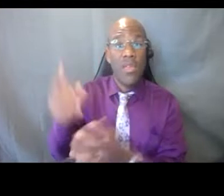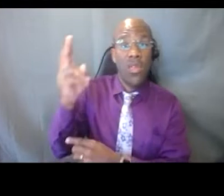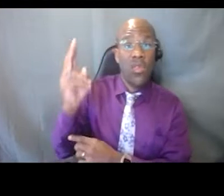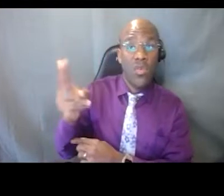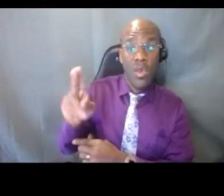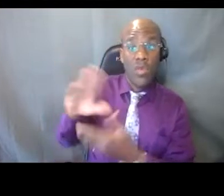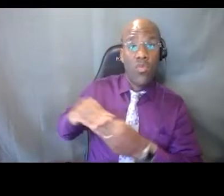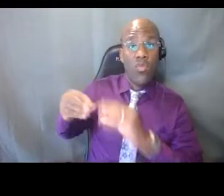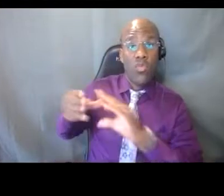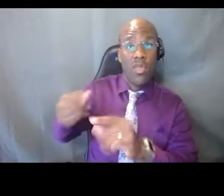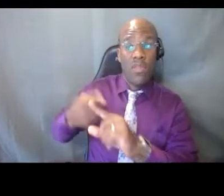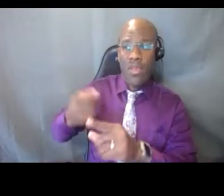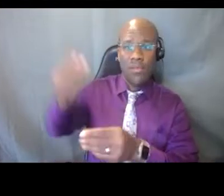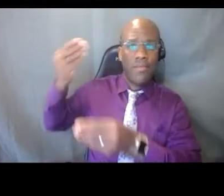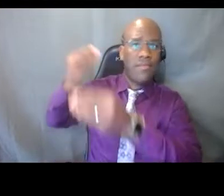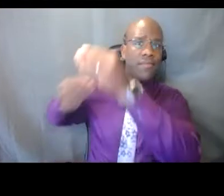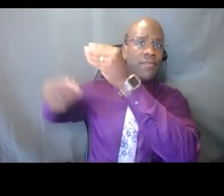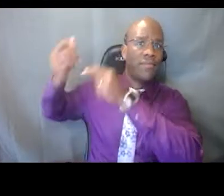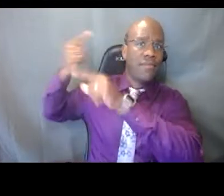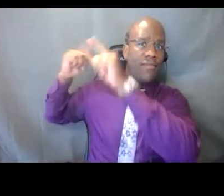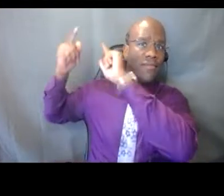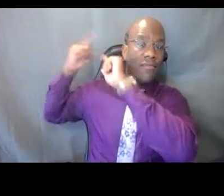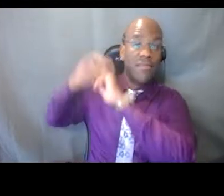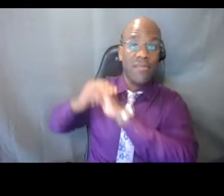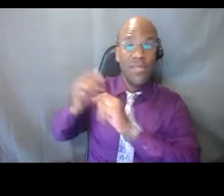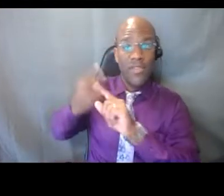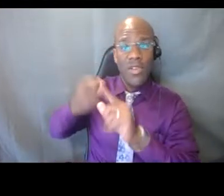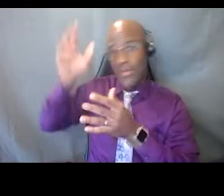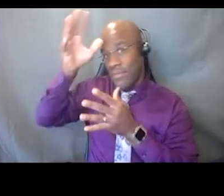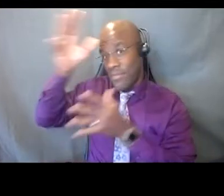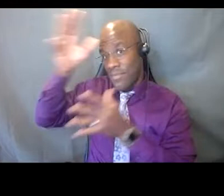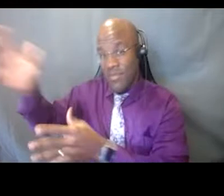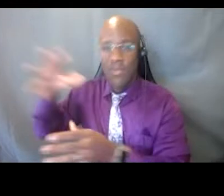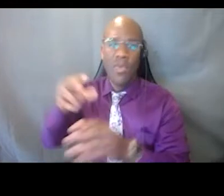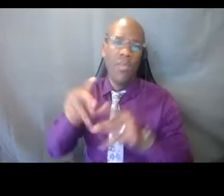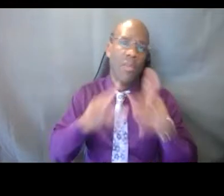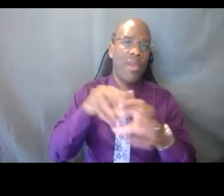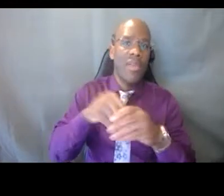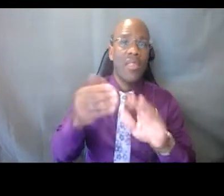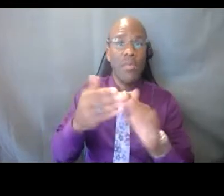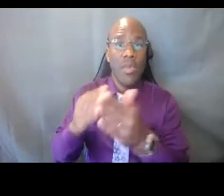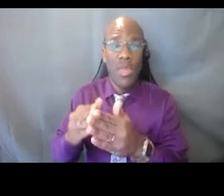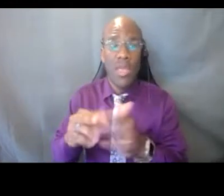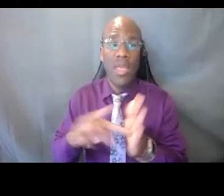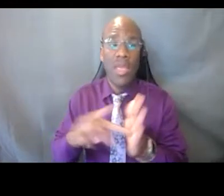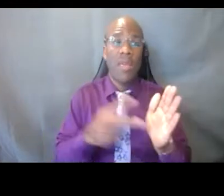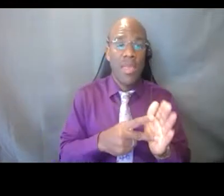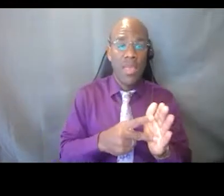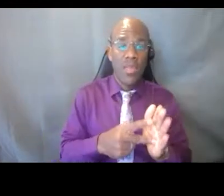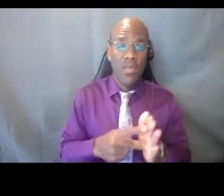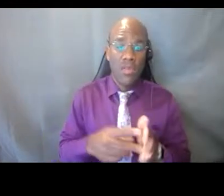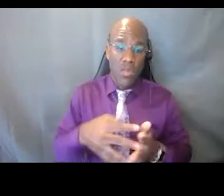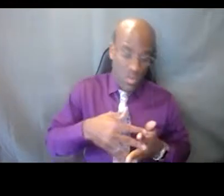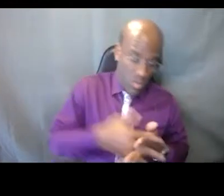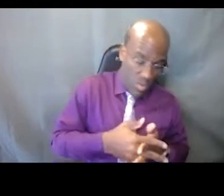their ancestors or people within their community. So it's the notion of them finding the strength to press forward from the roots of the